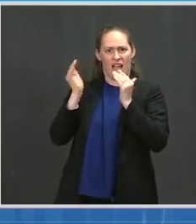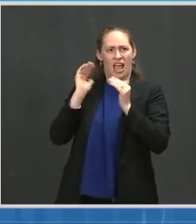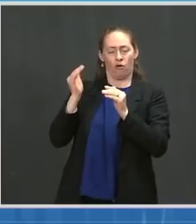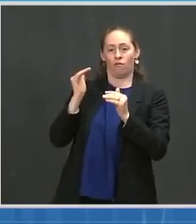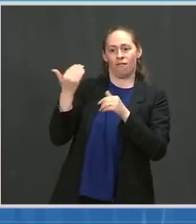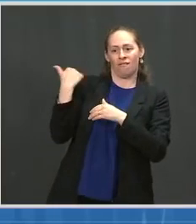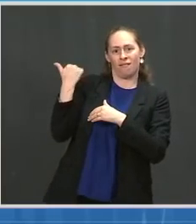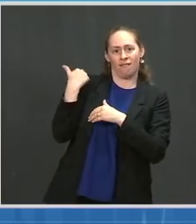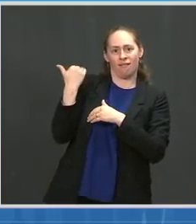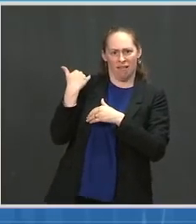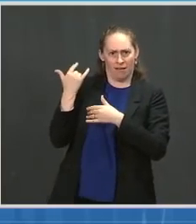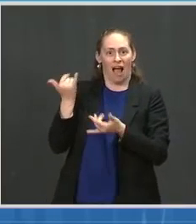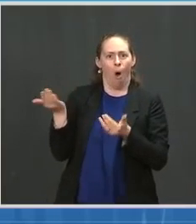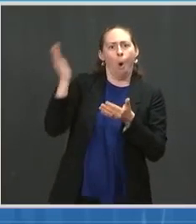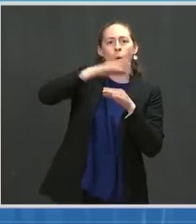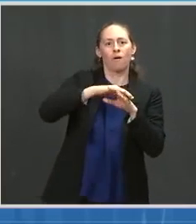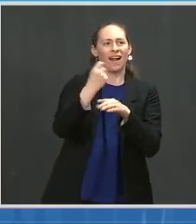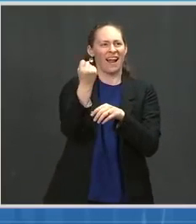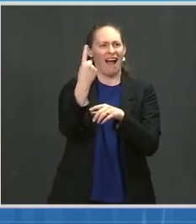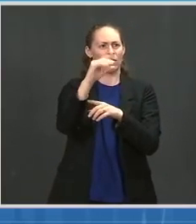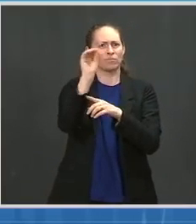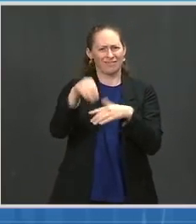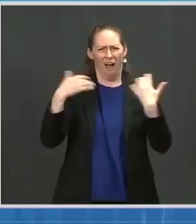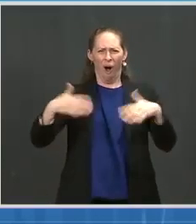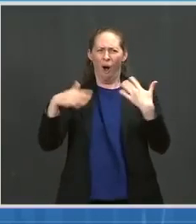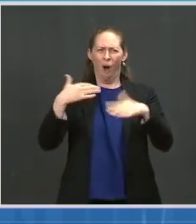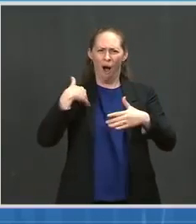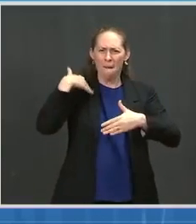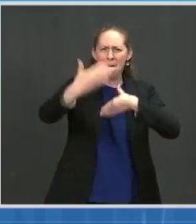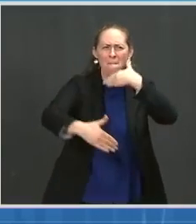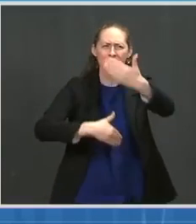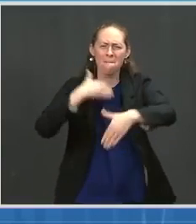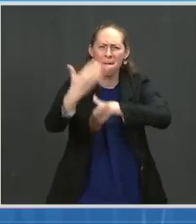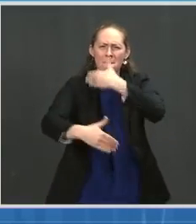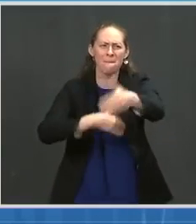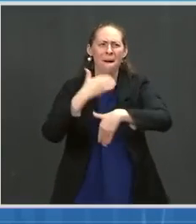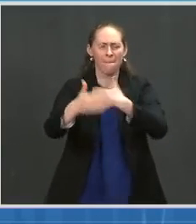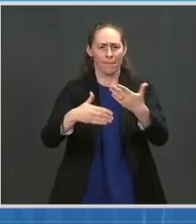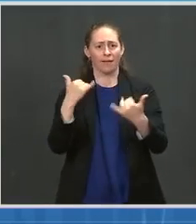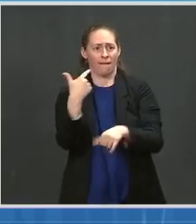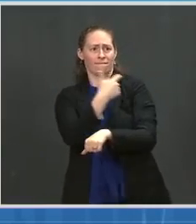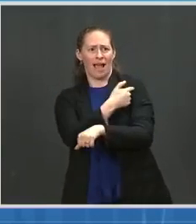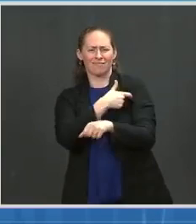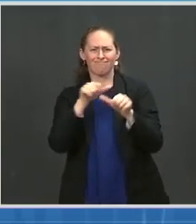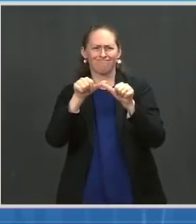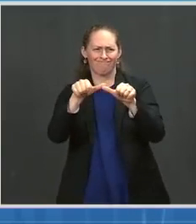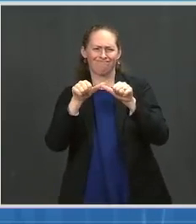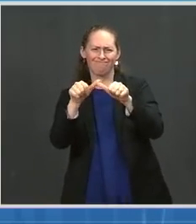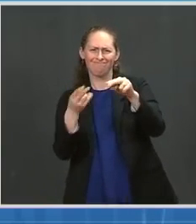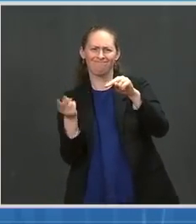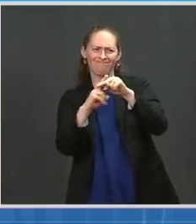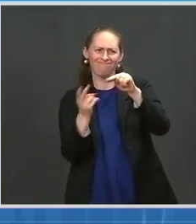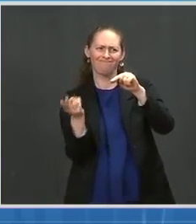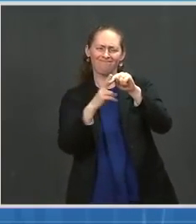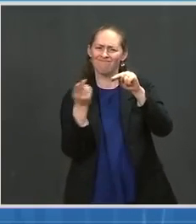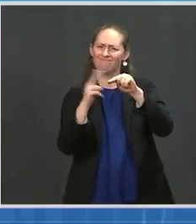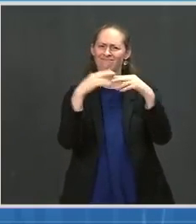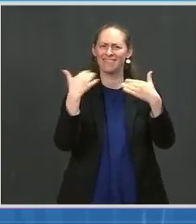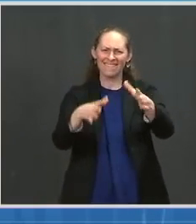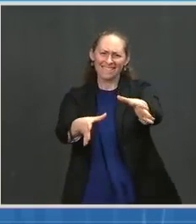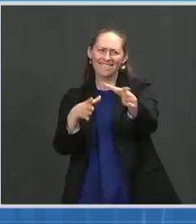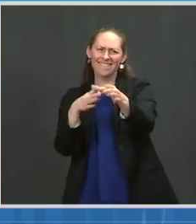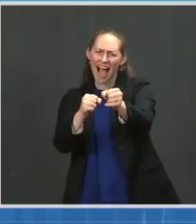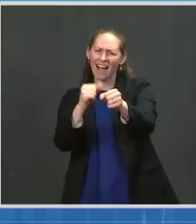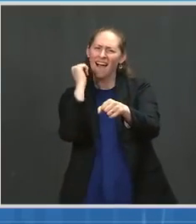This is significant progress, and as you can see in our weekly vaccination progress report, we're accelerating our number of daily